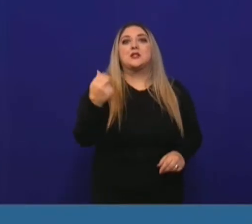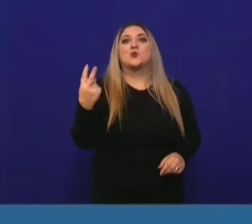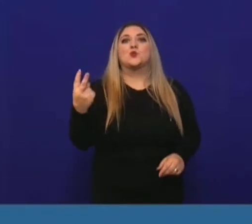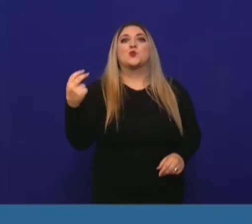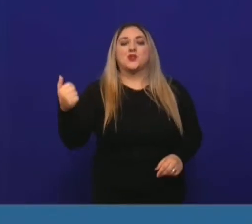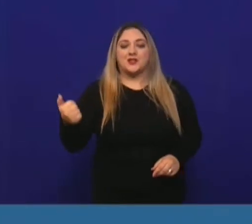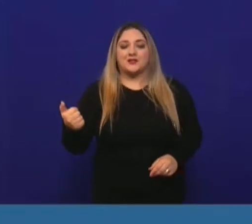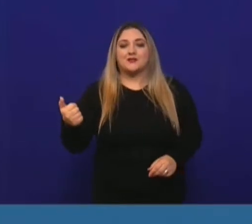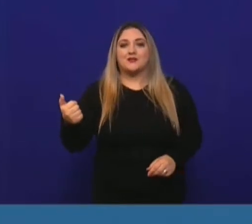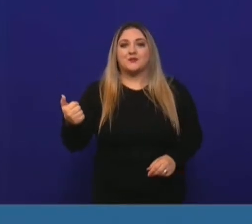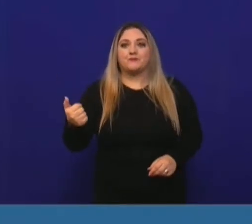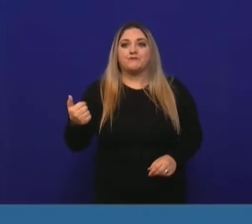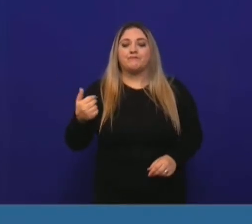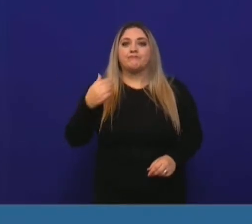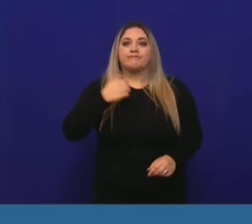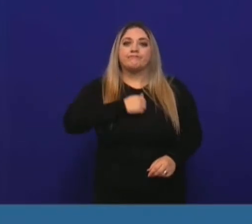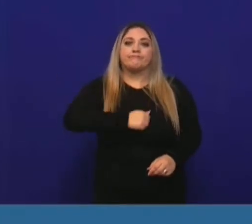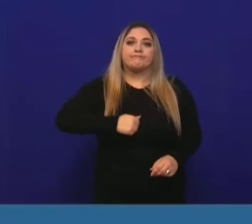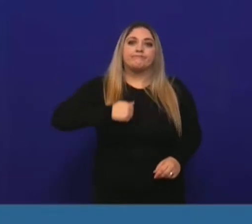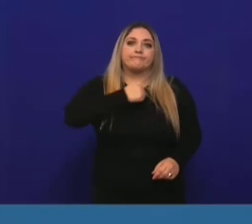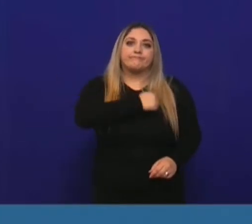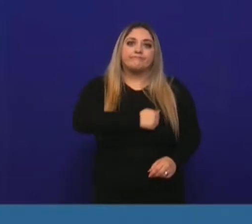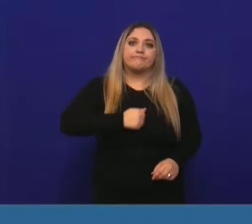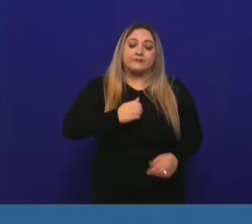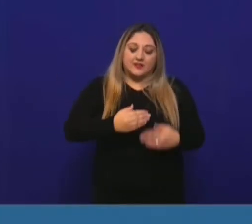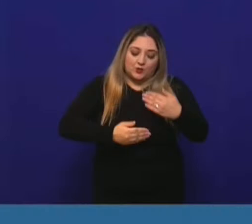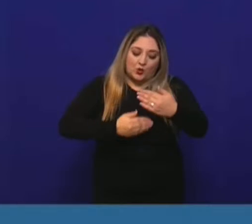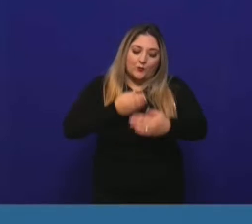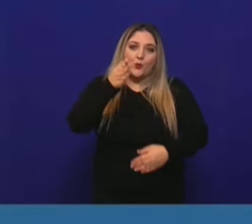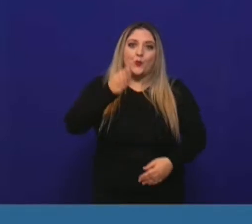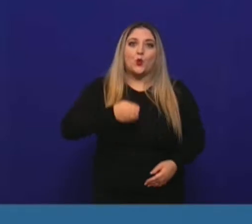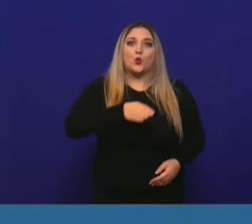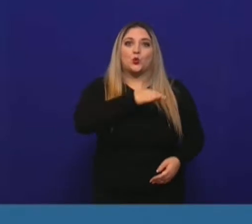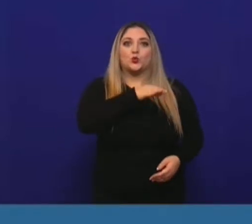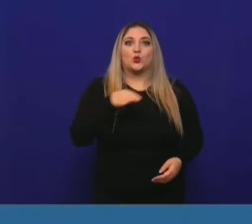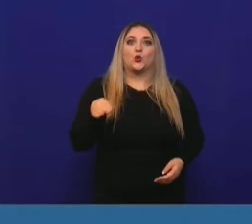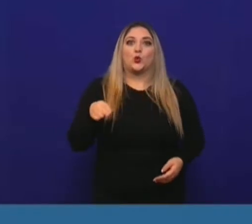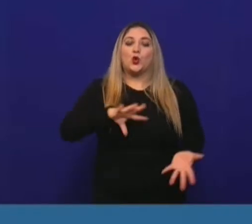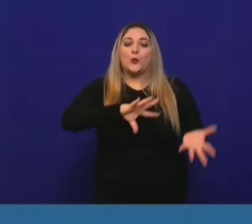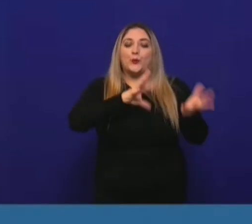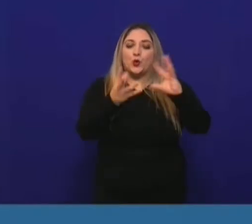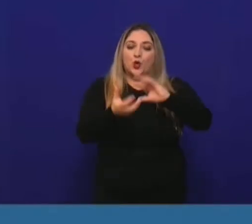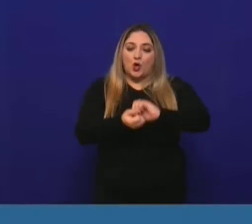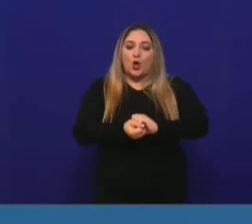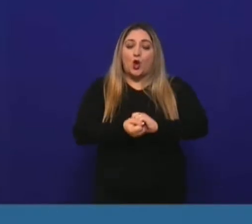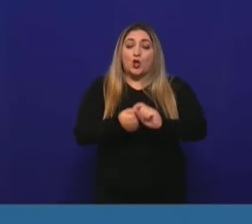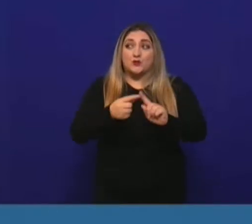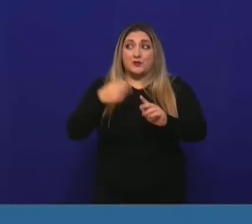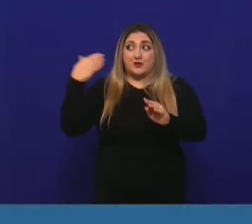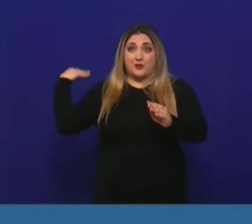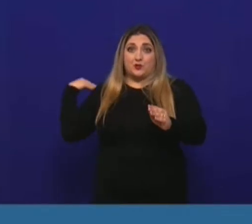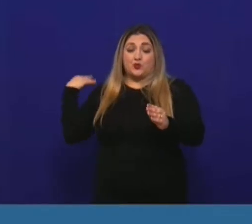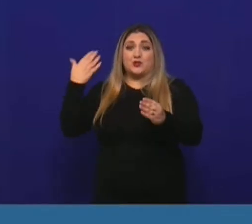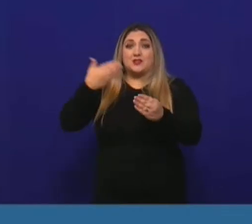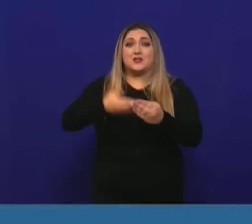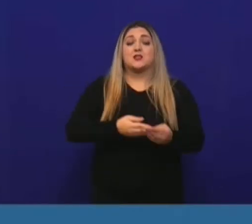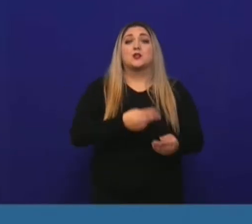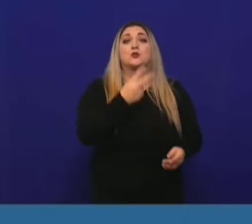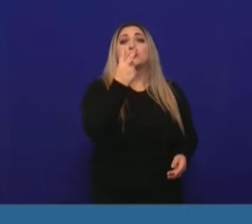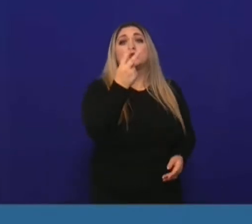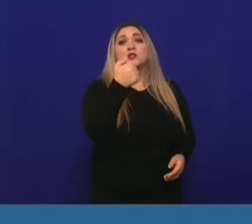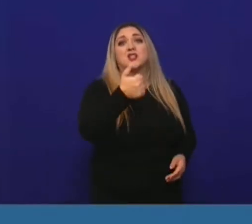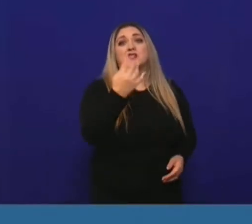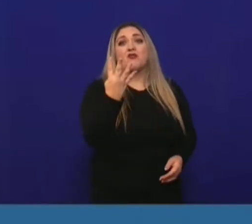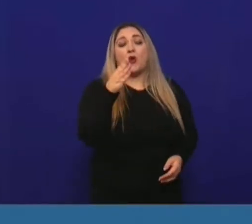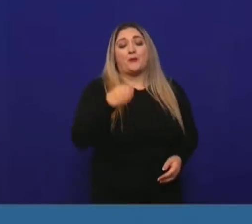14,626. Sfortunatament kellna iktar imwiet u issa t-total ta' imwiet mill-bidunet huwa ta' 264